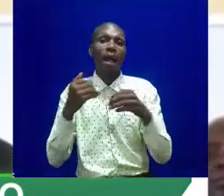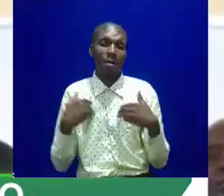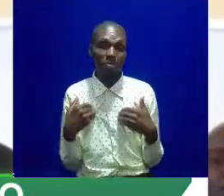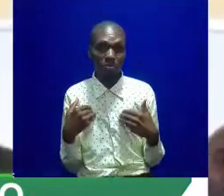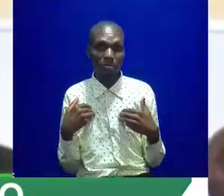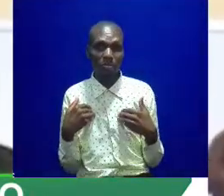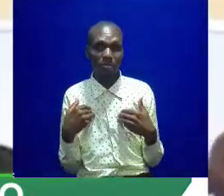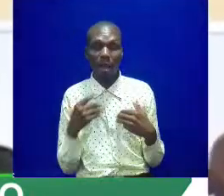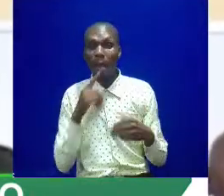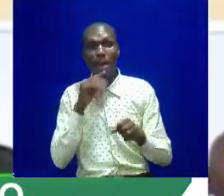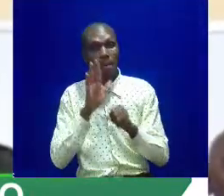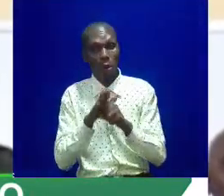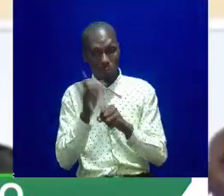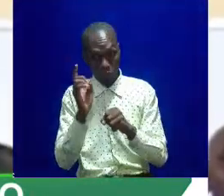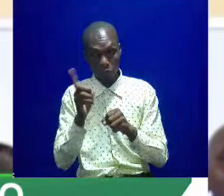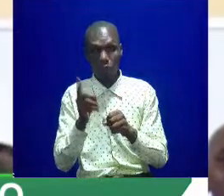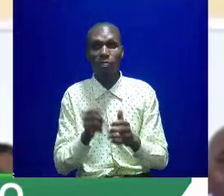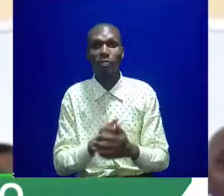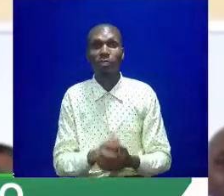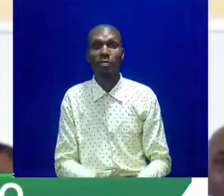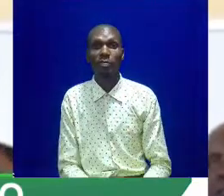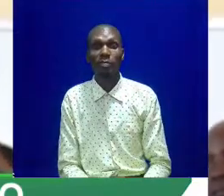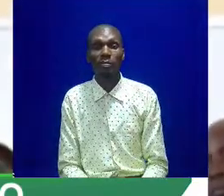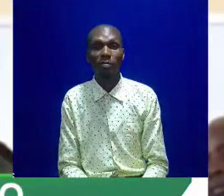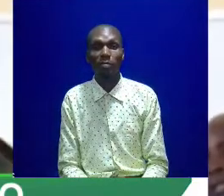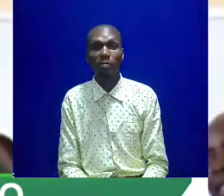us. Okay?